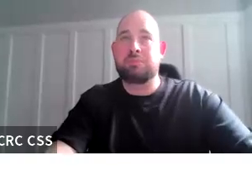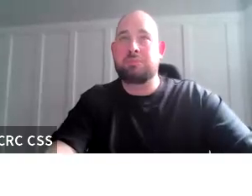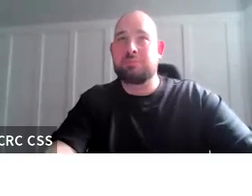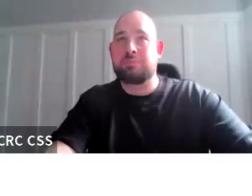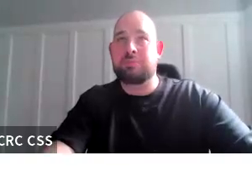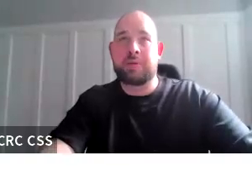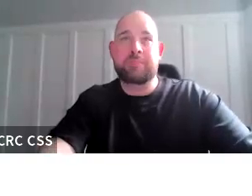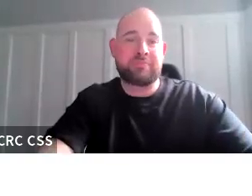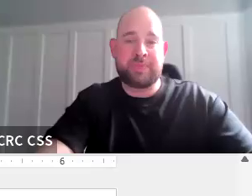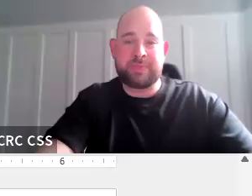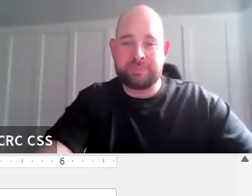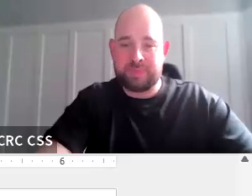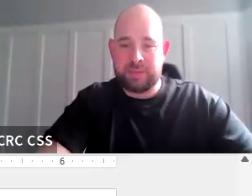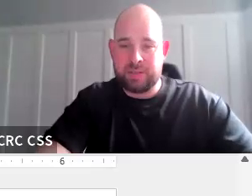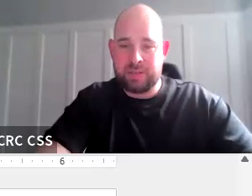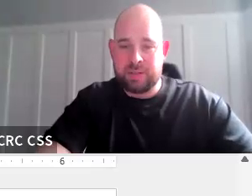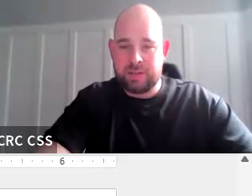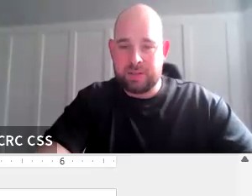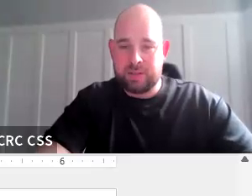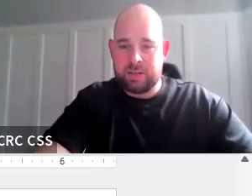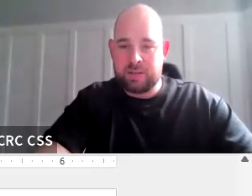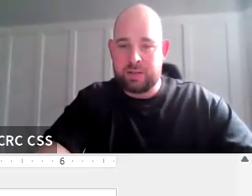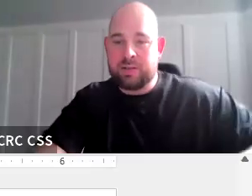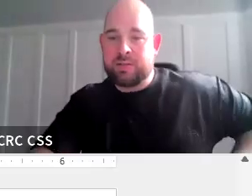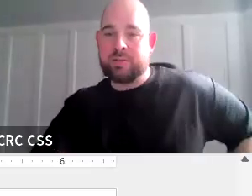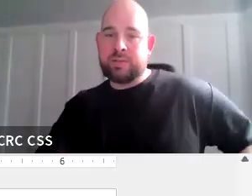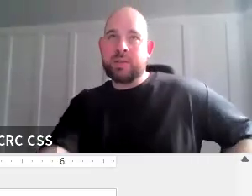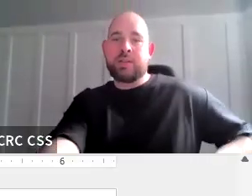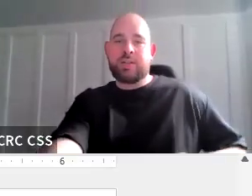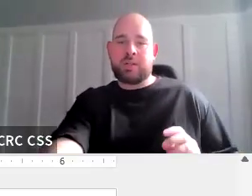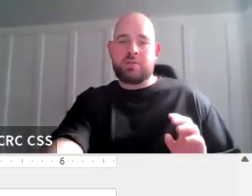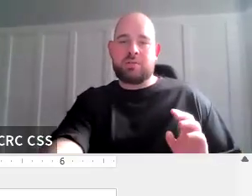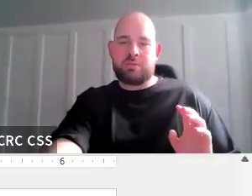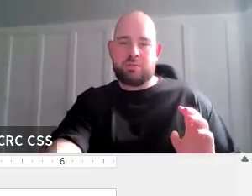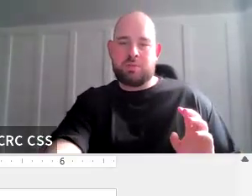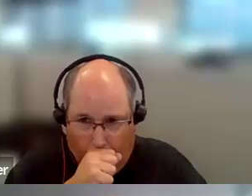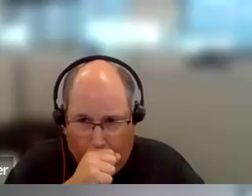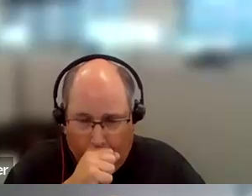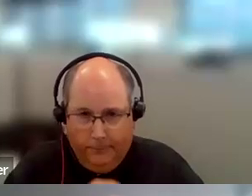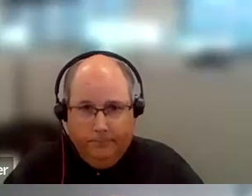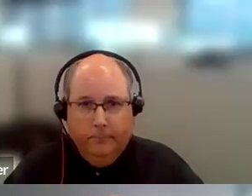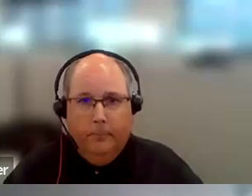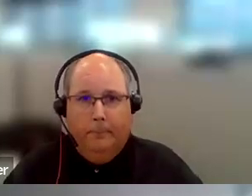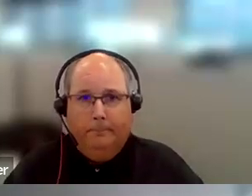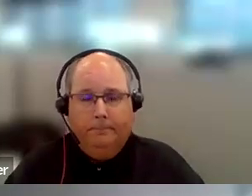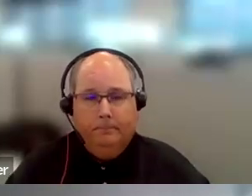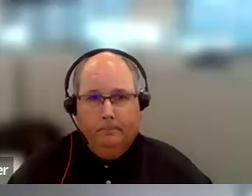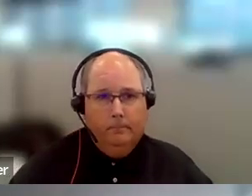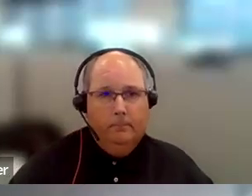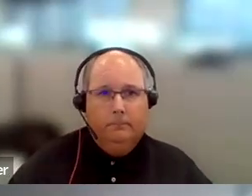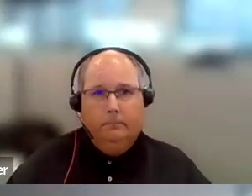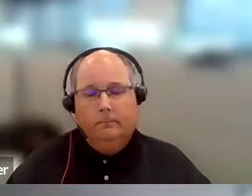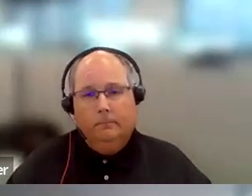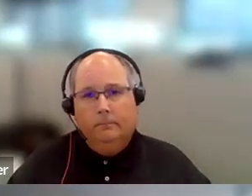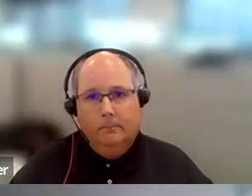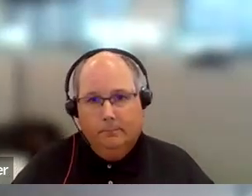being of higher power in T-Mobile is fantastic for our deaf community.